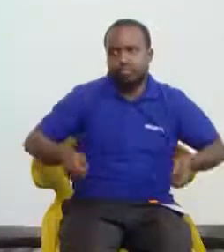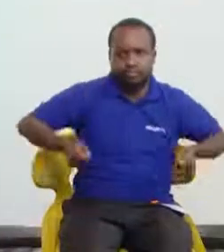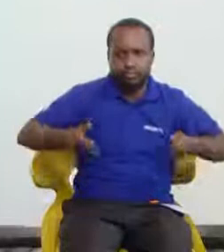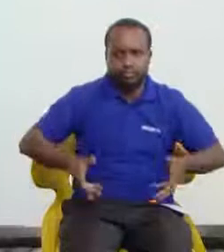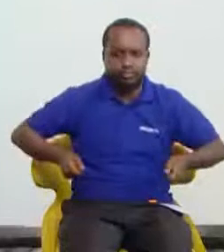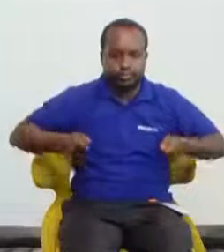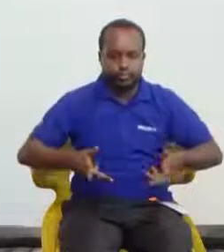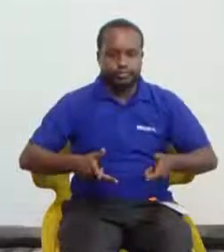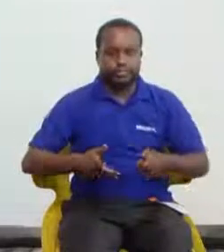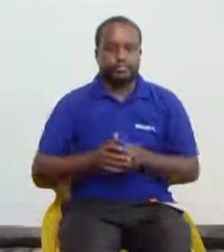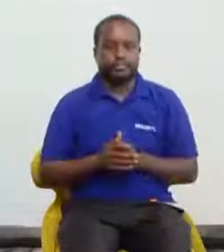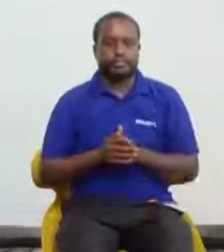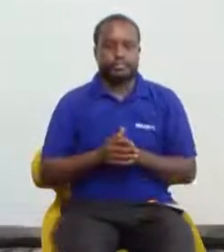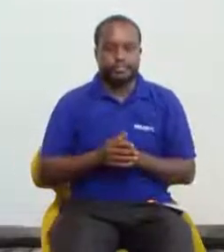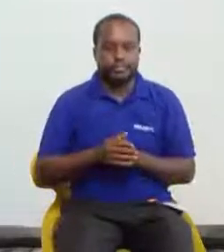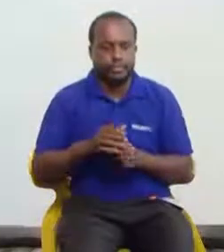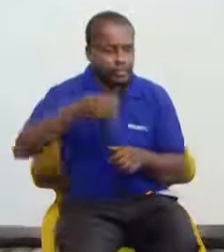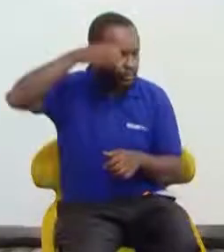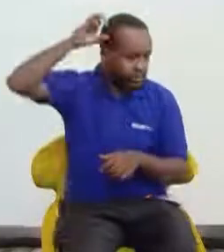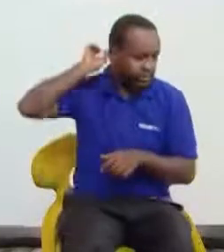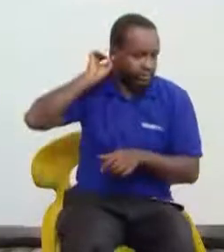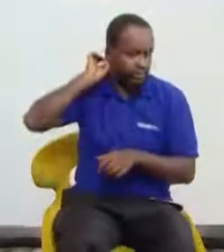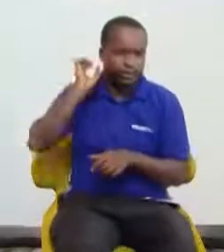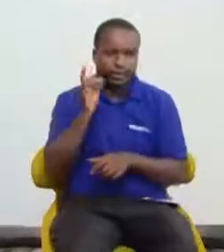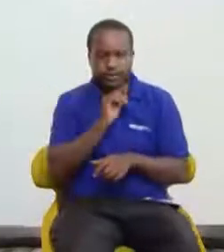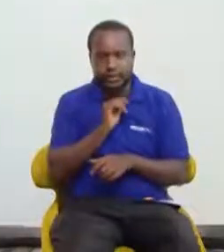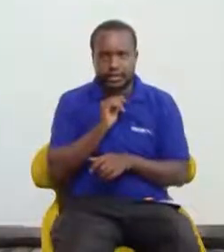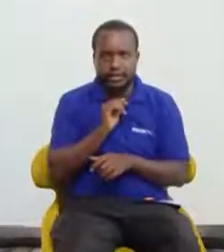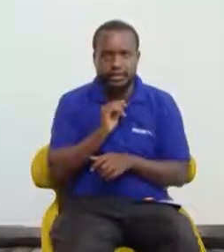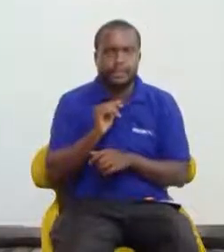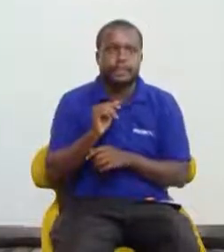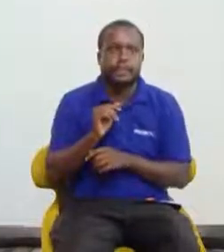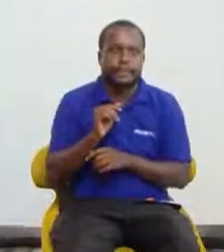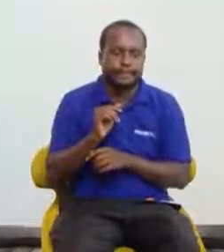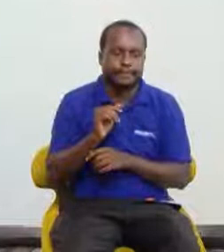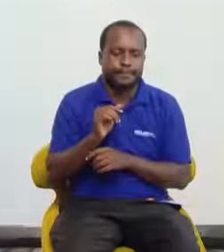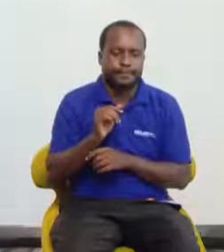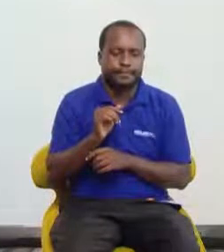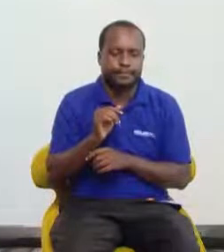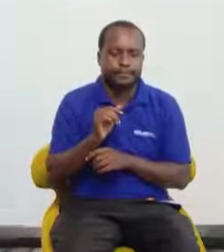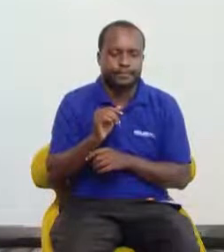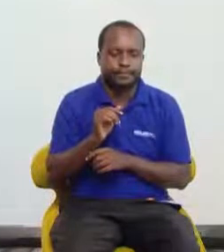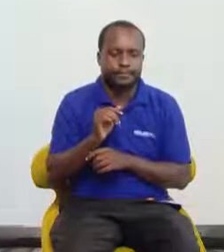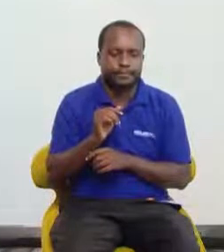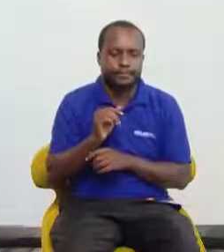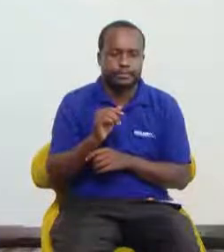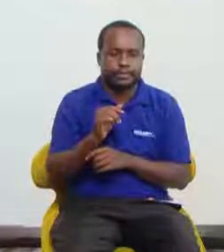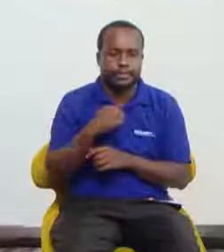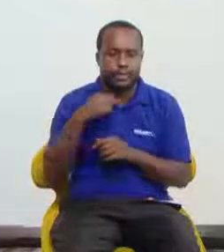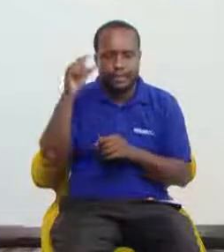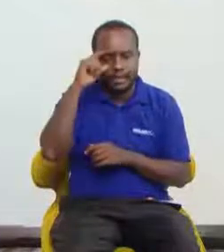what else? I have bald hair right now, and what else? I have brown